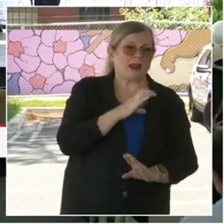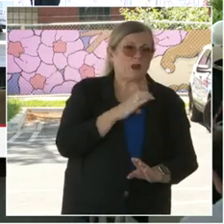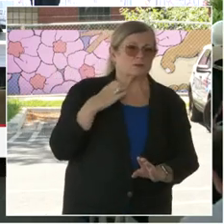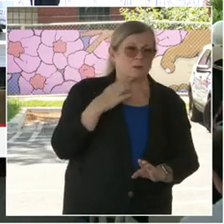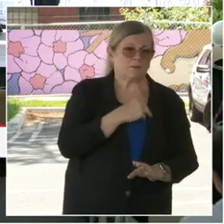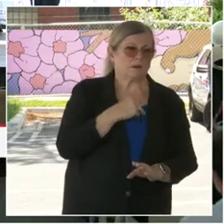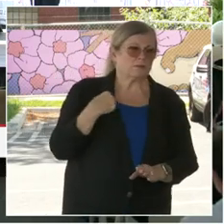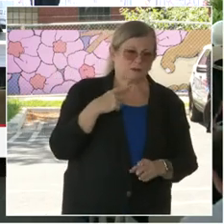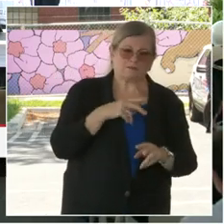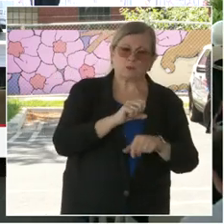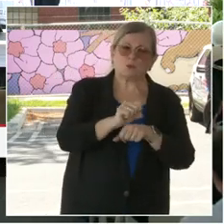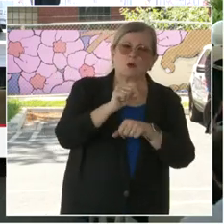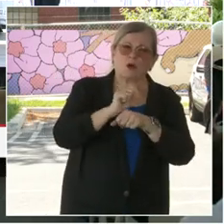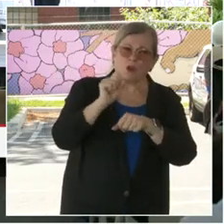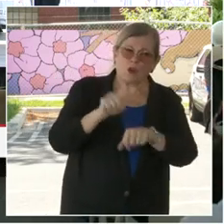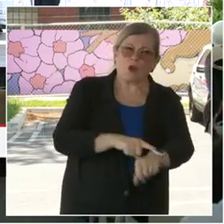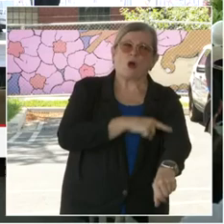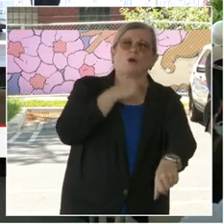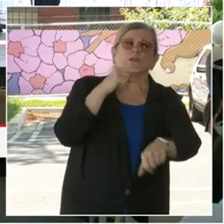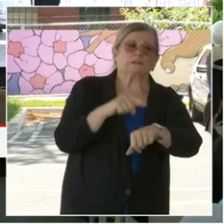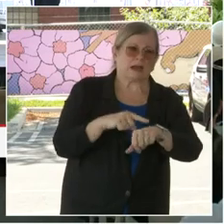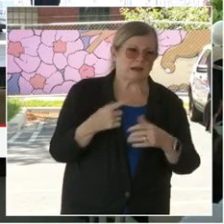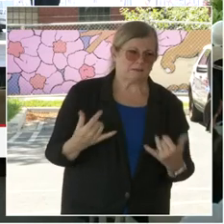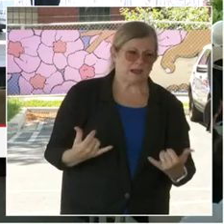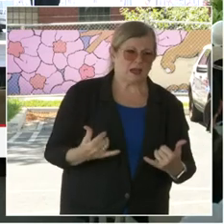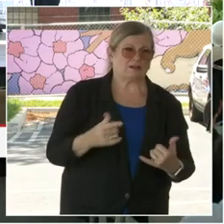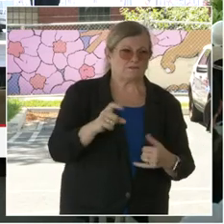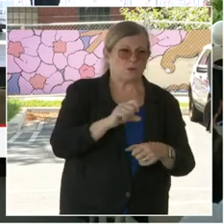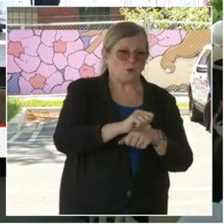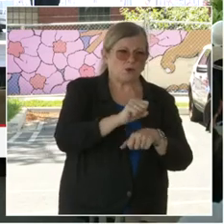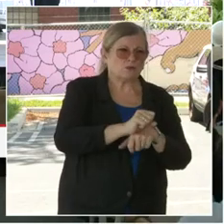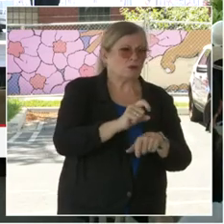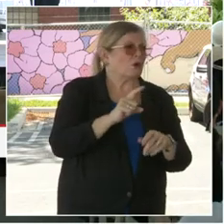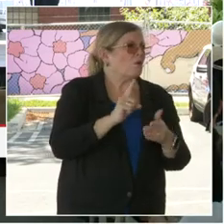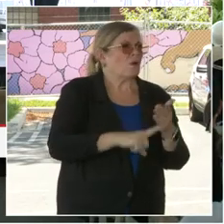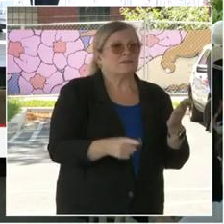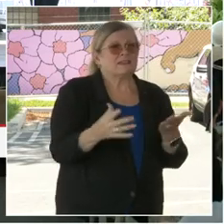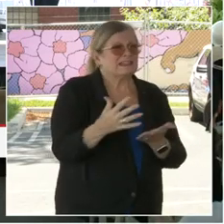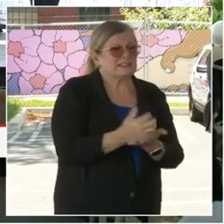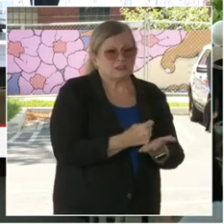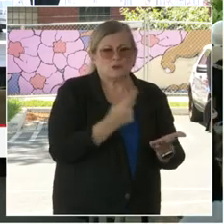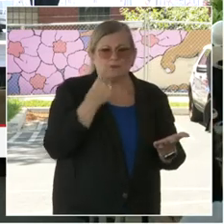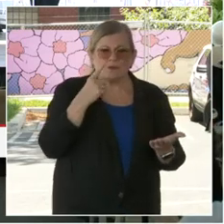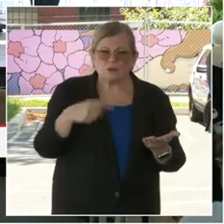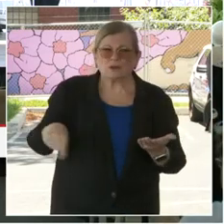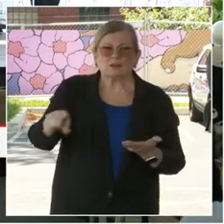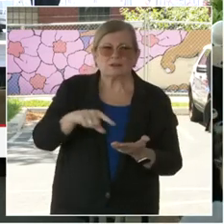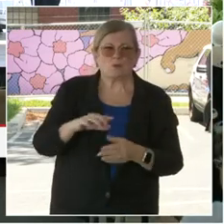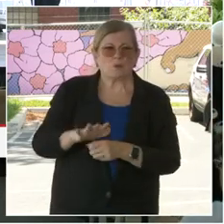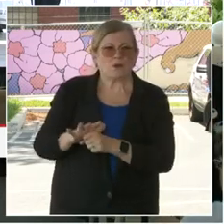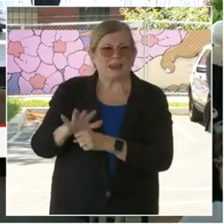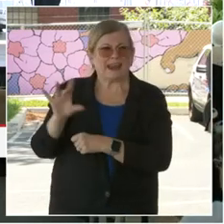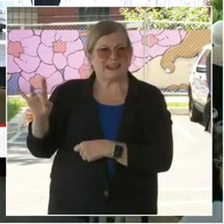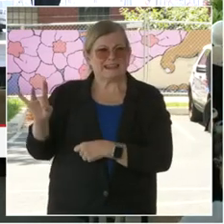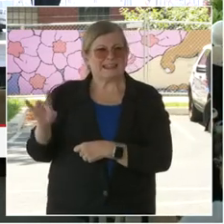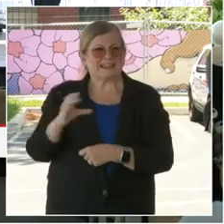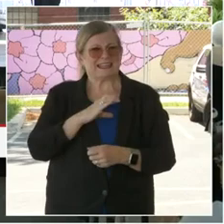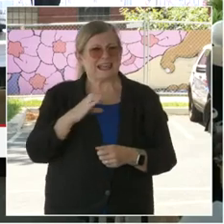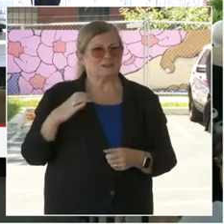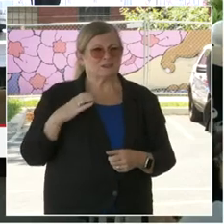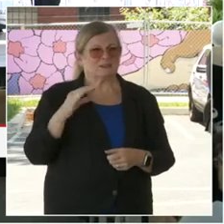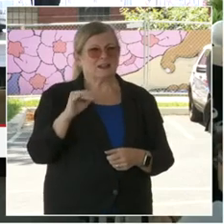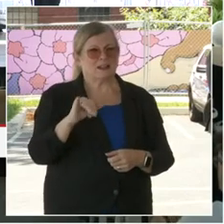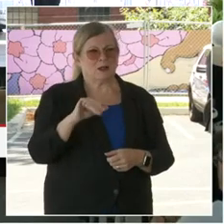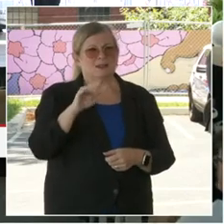we're coming for what Ward 8 needs. And Councilmember Kenyon McDuffie has been